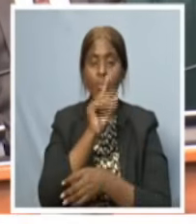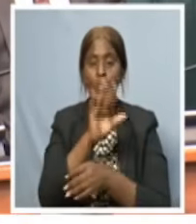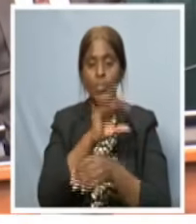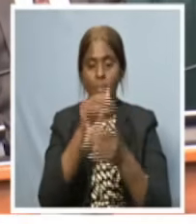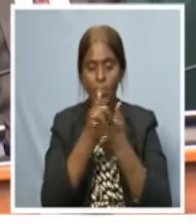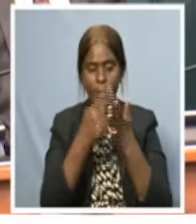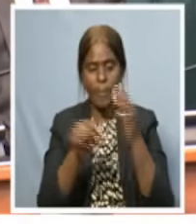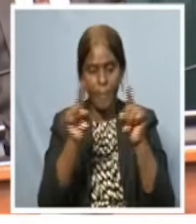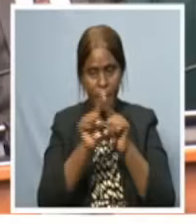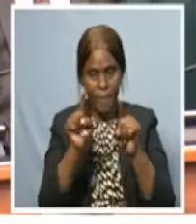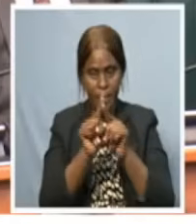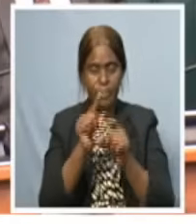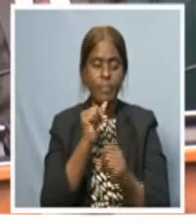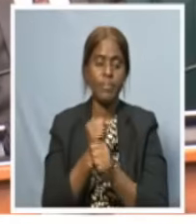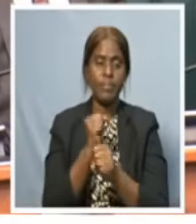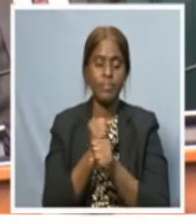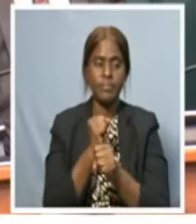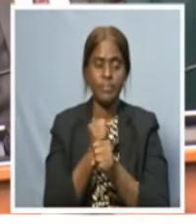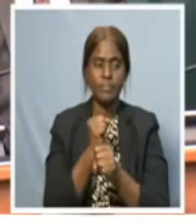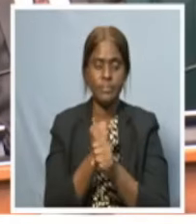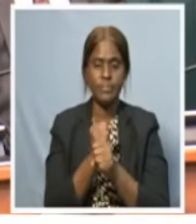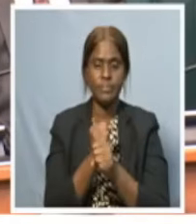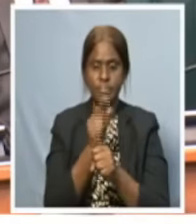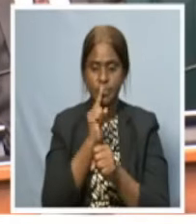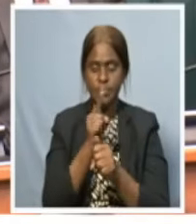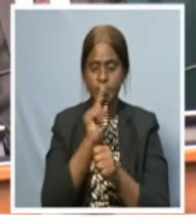the consistent functionality,